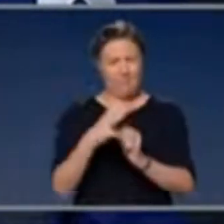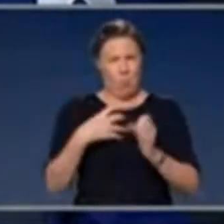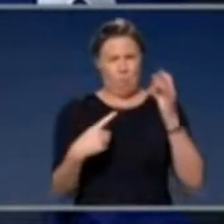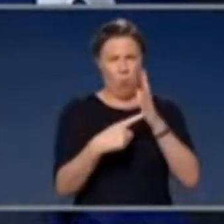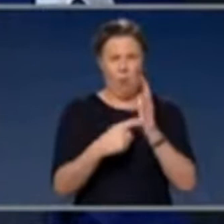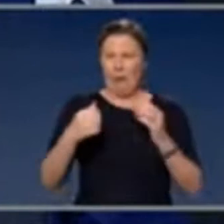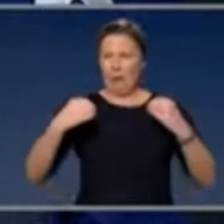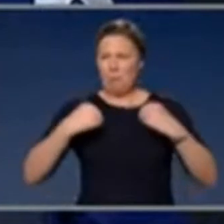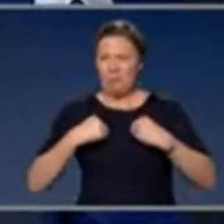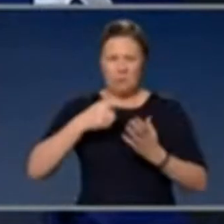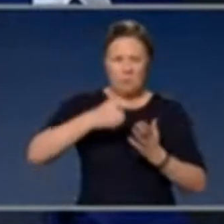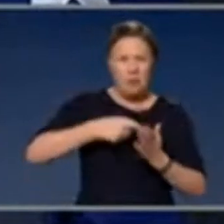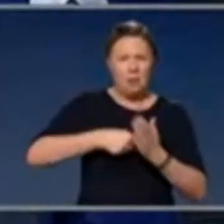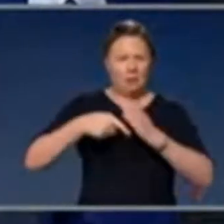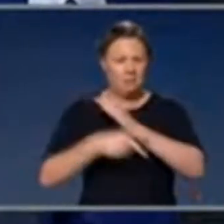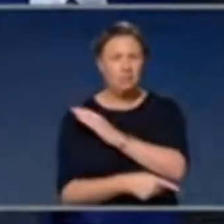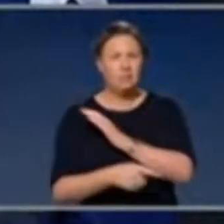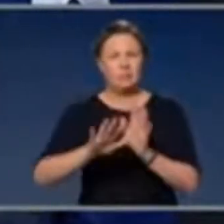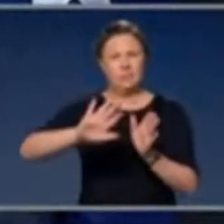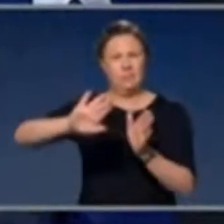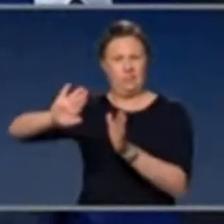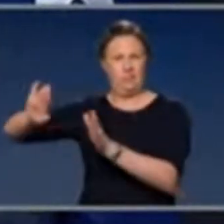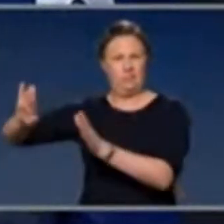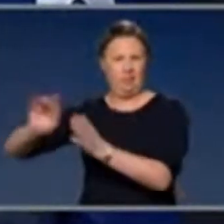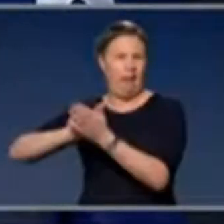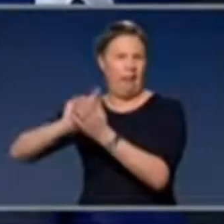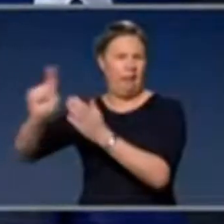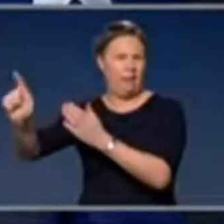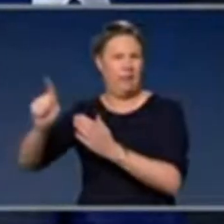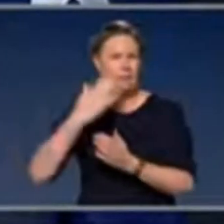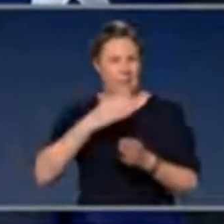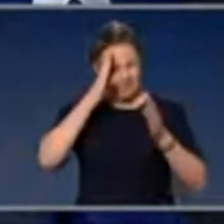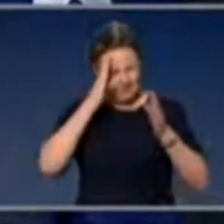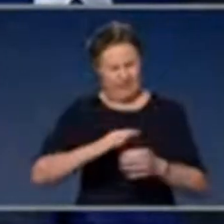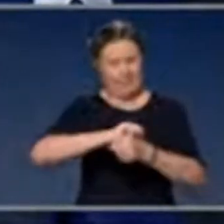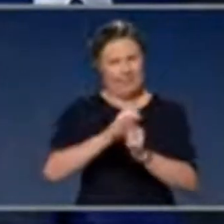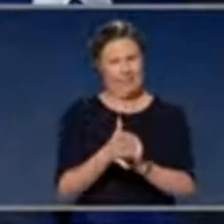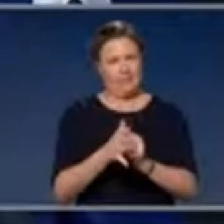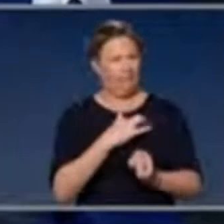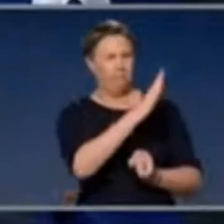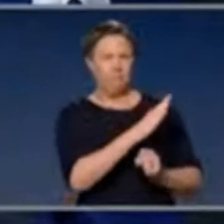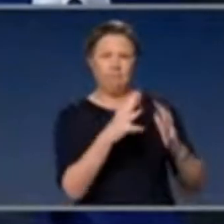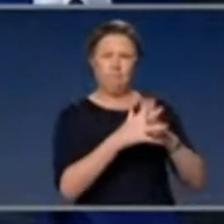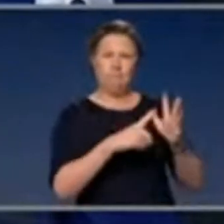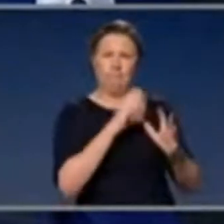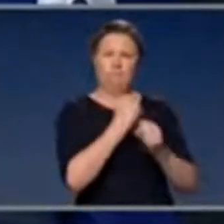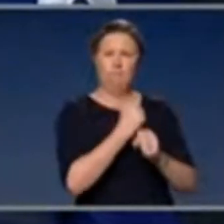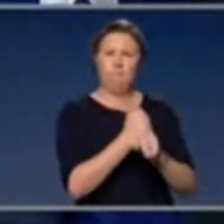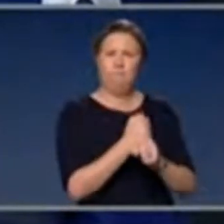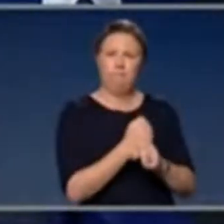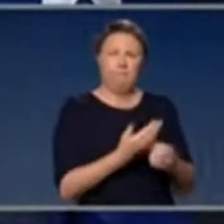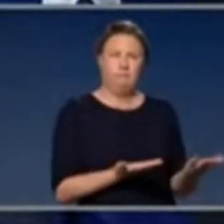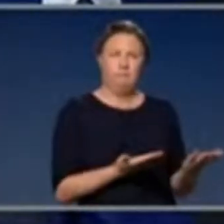with here, and I think those issues are unnecessarily distracting the Western Australian government, indeed the Commonwealth government, and I'd be